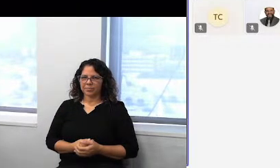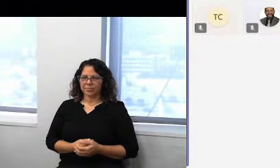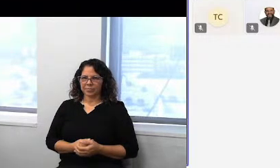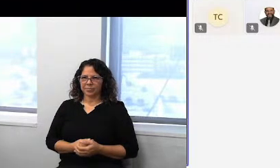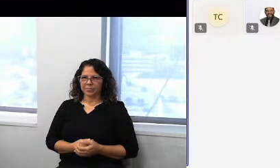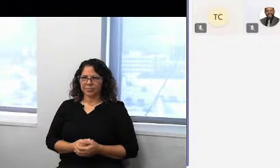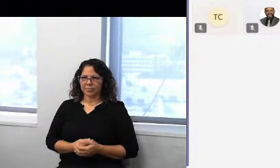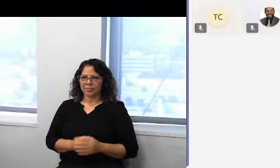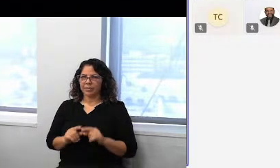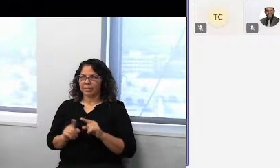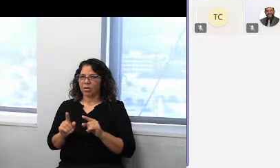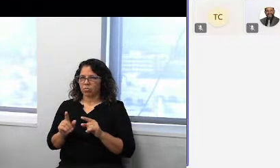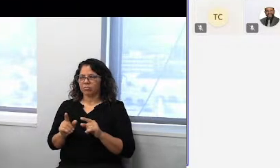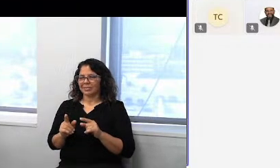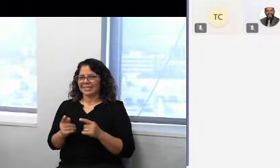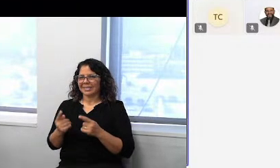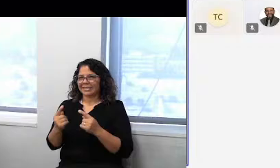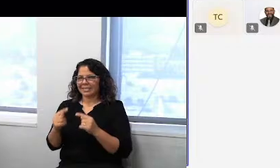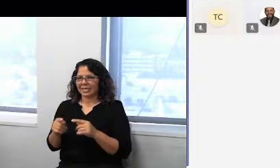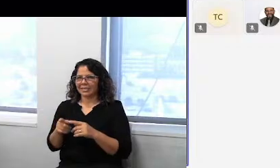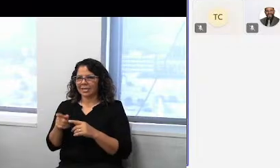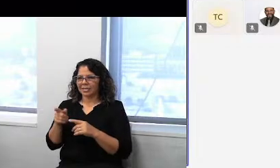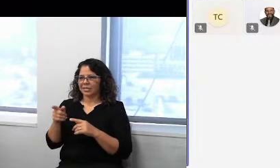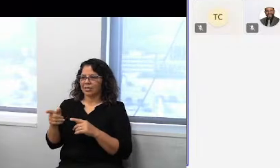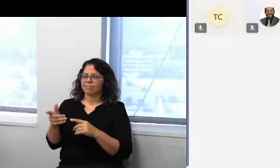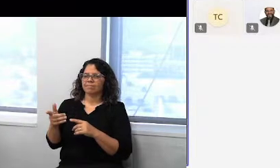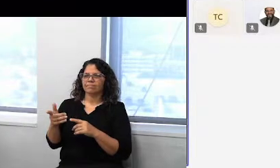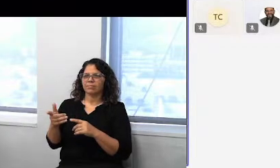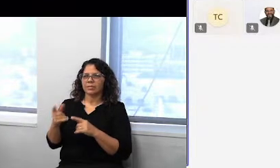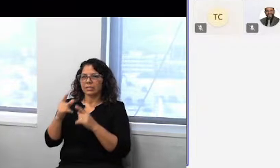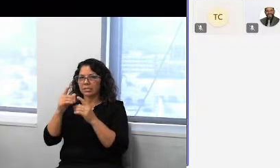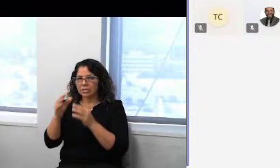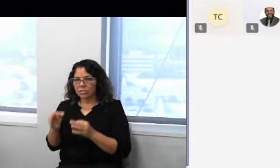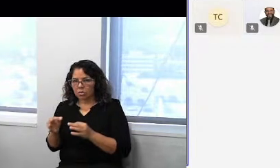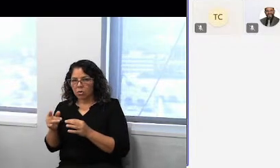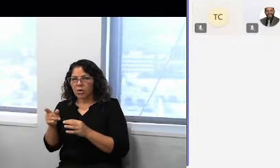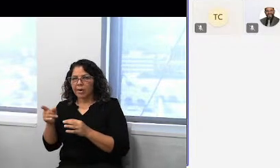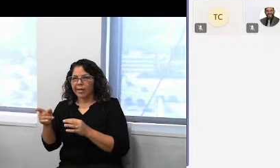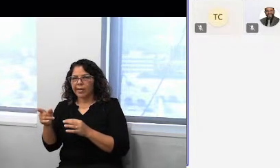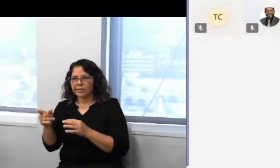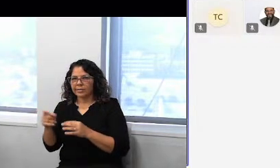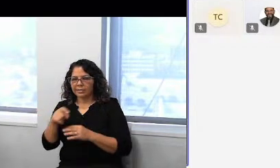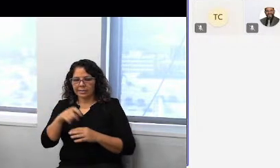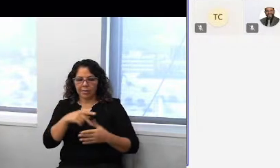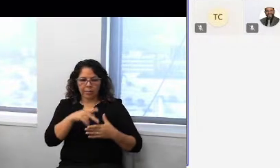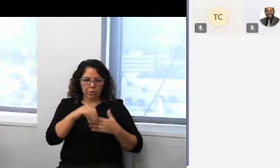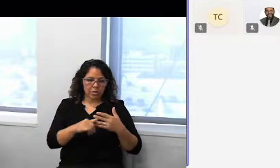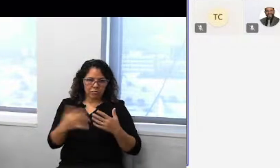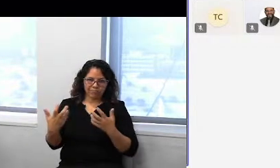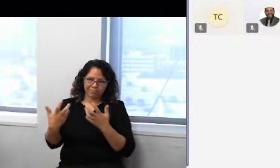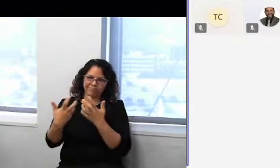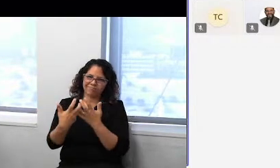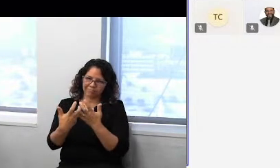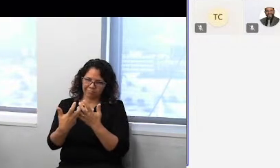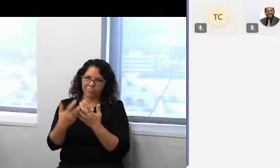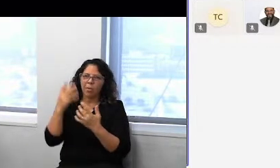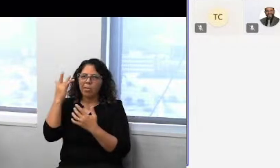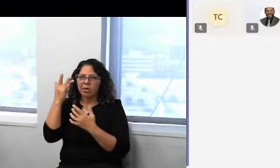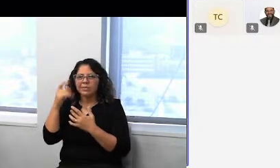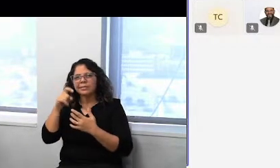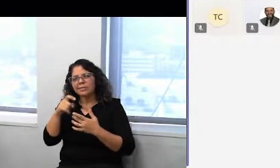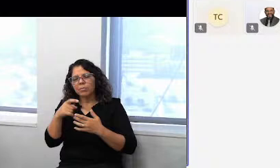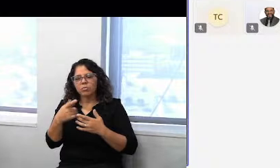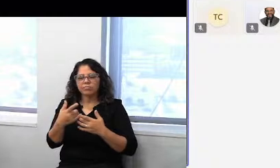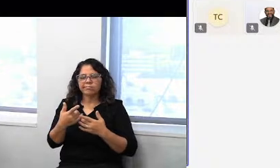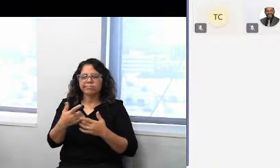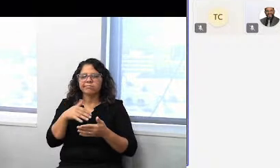as an example of a viability of it. The project was done. The project has been valuable. The project continues expanding, and it's providing access to reliable